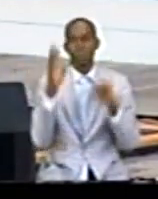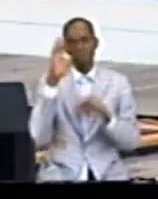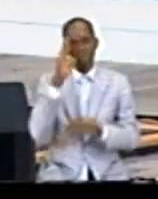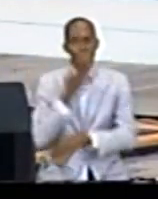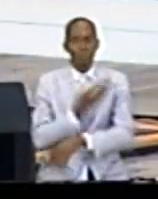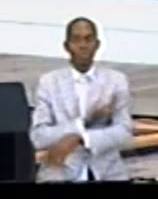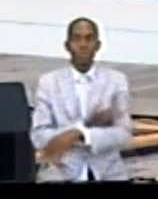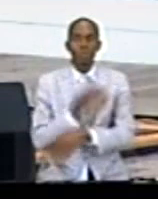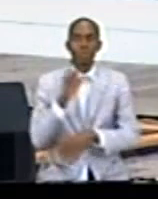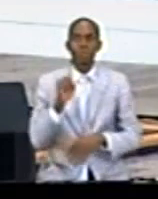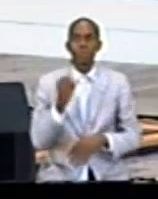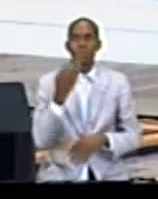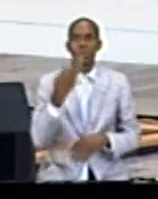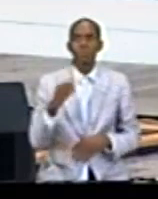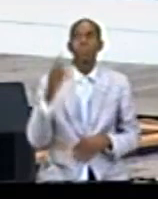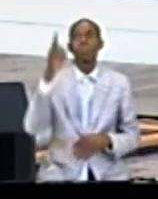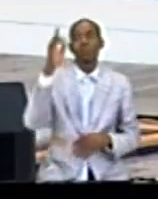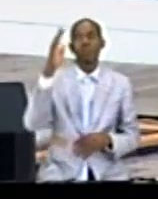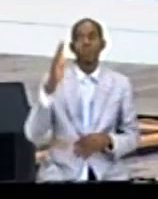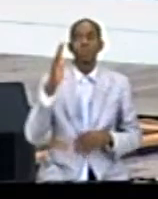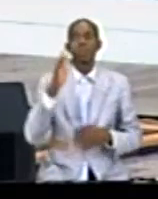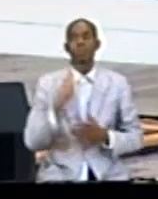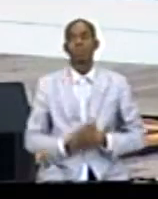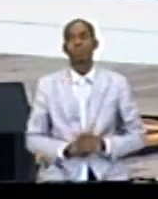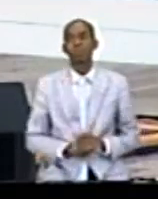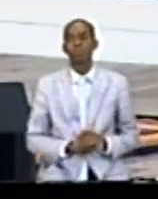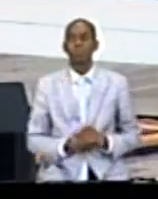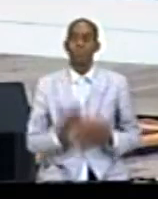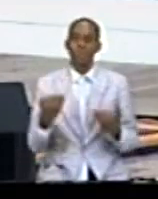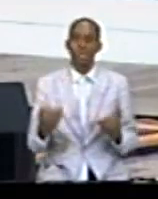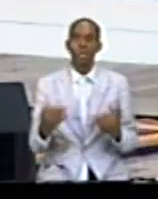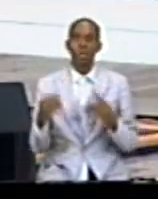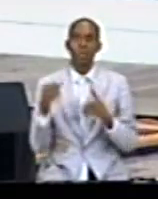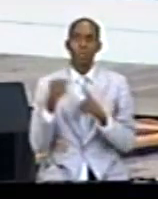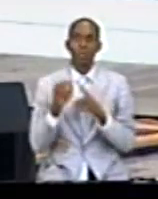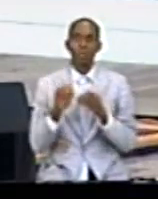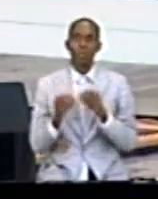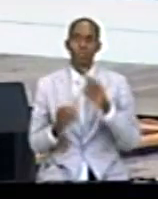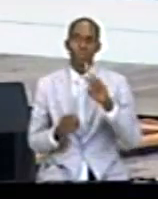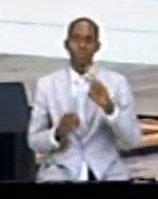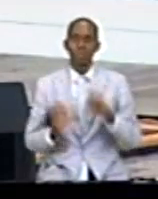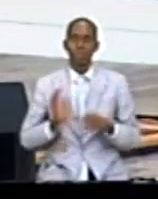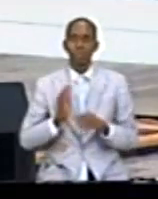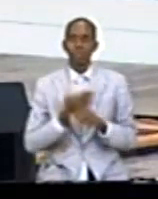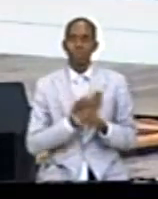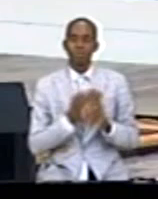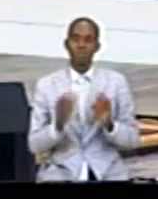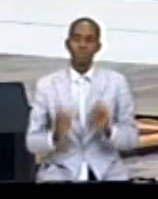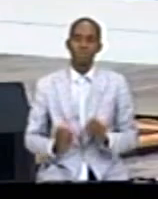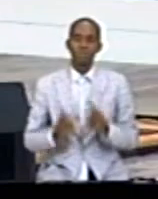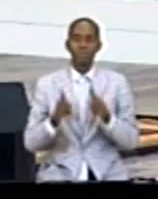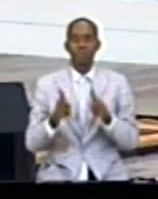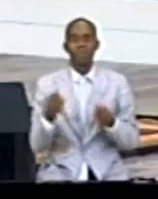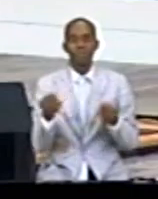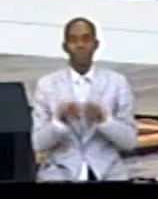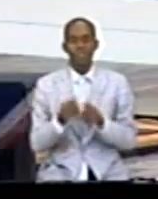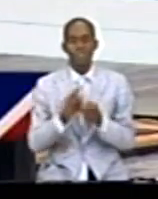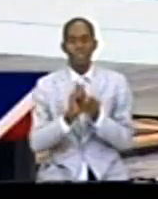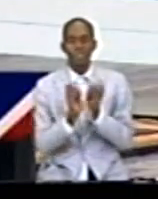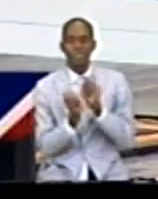Son of God. Number one, our privilege as